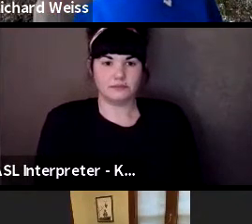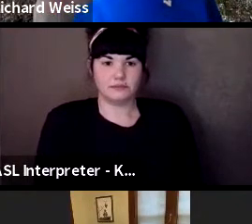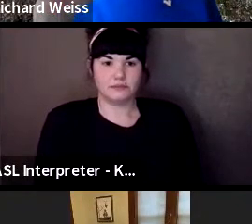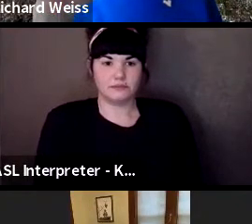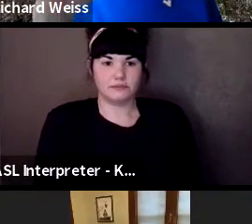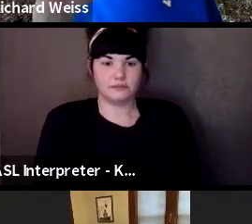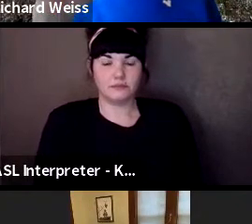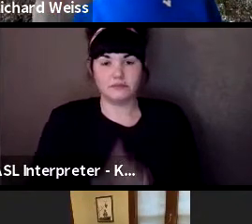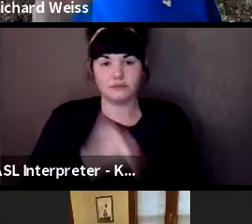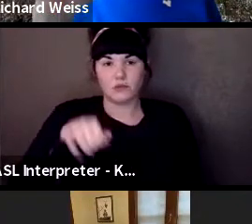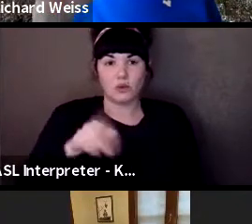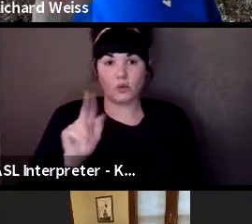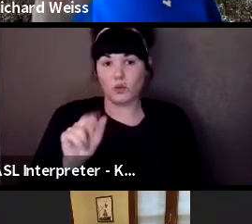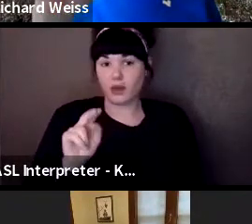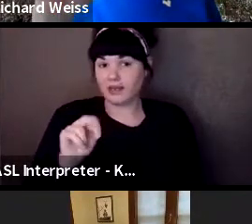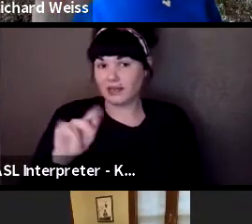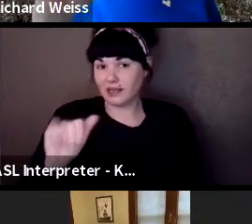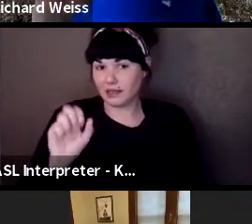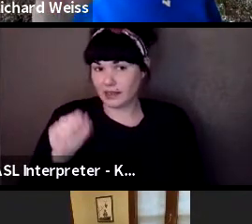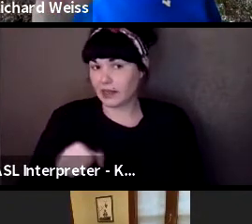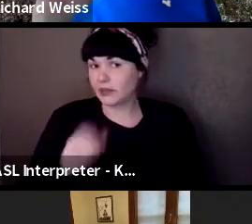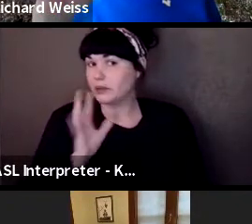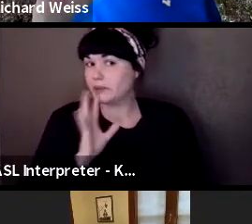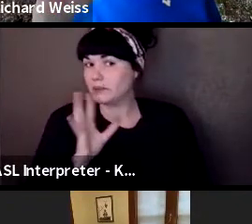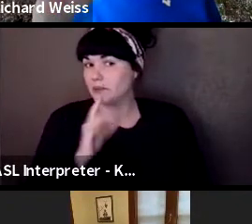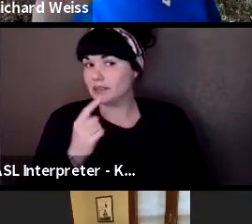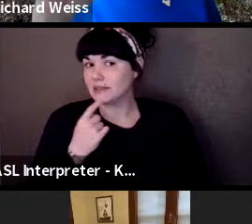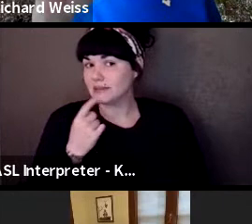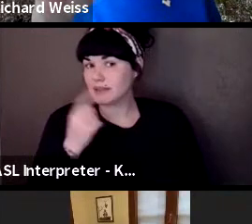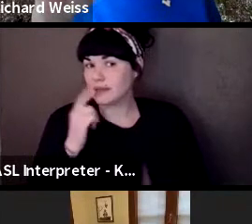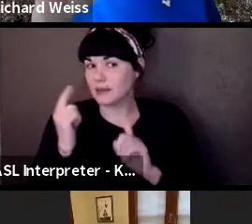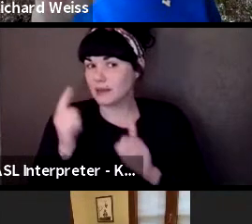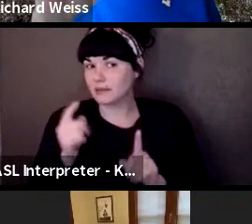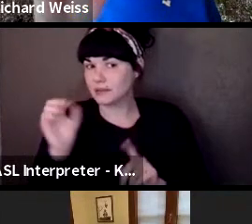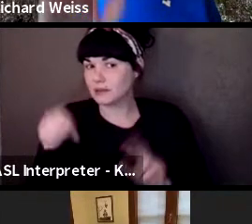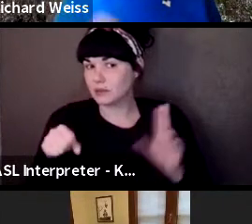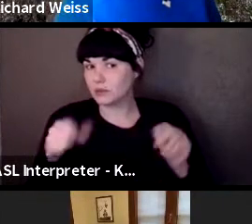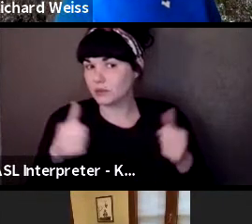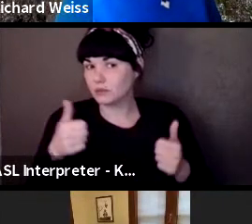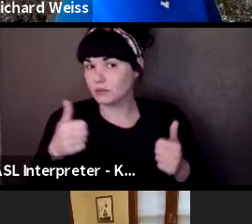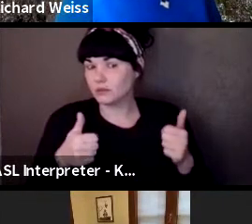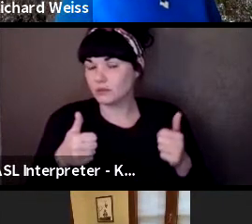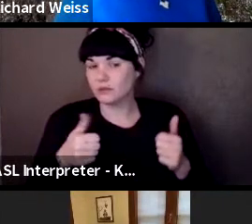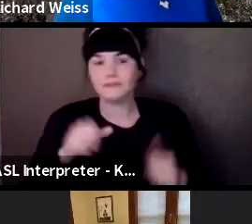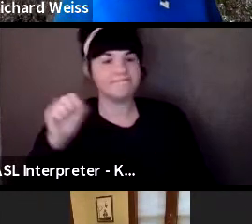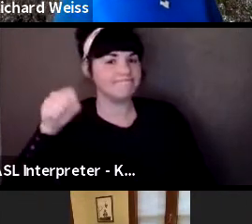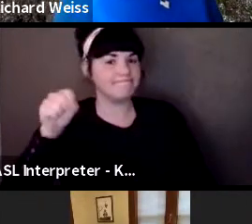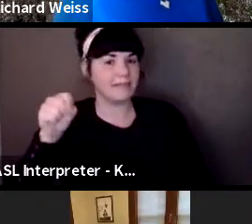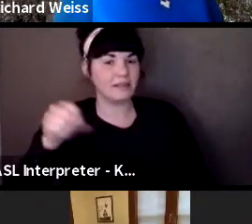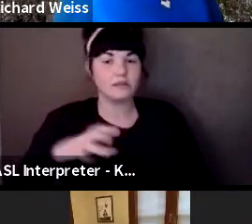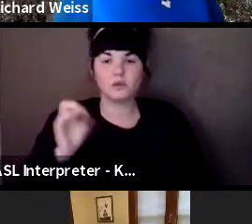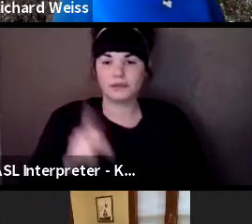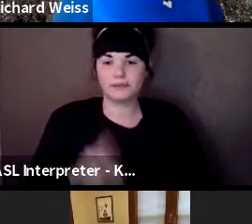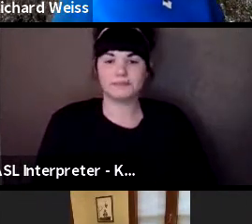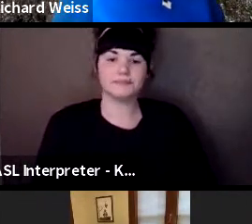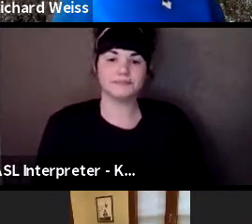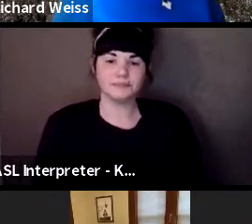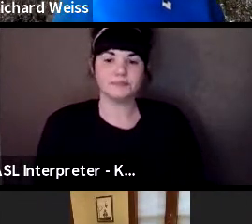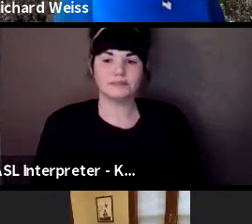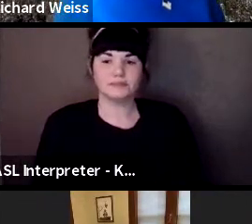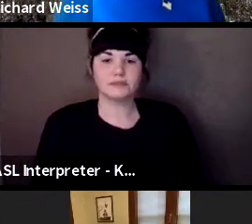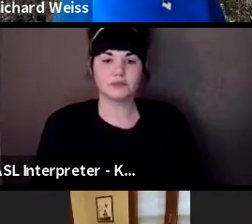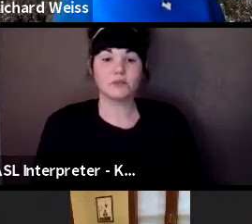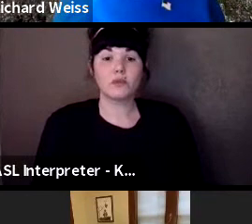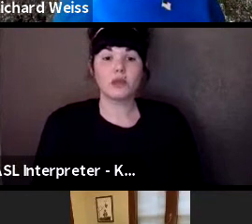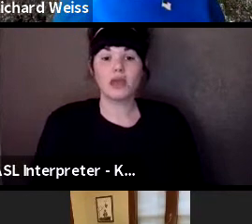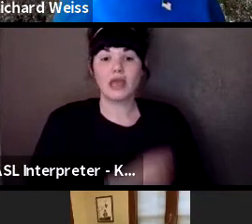And Juanita, you can give a verbal vote. Yeah. Okay. And all